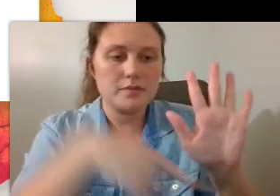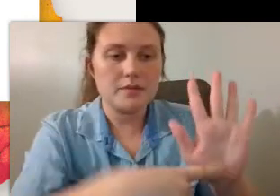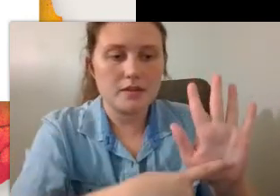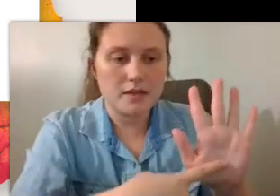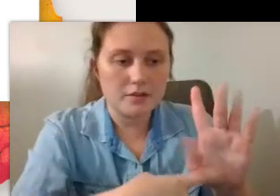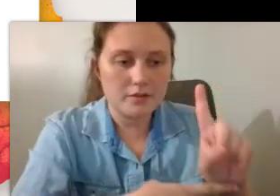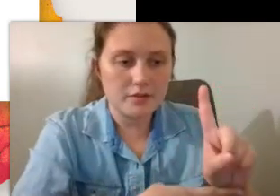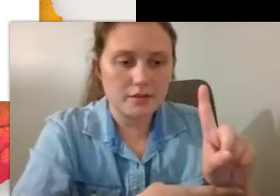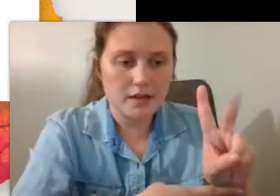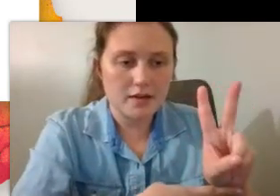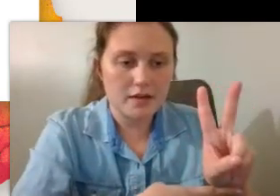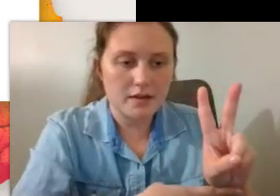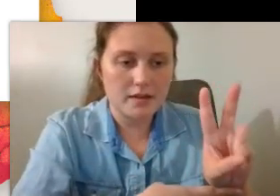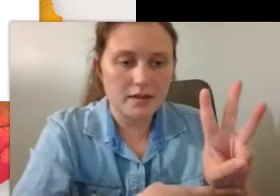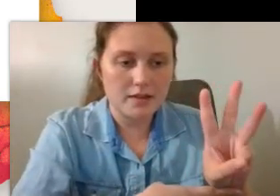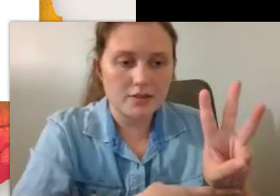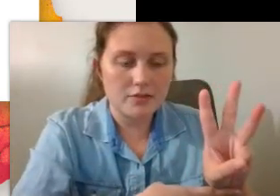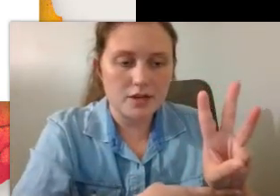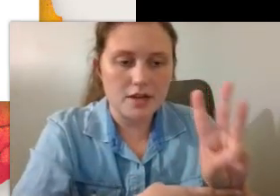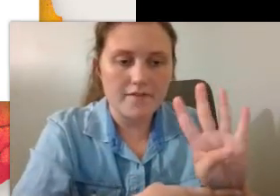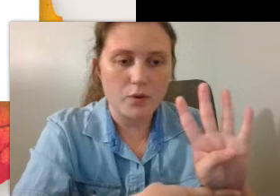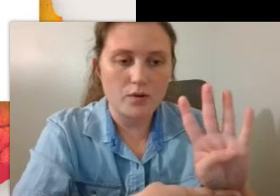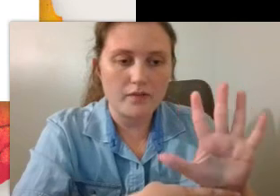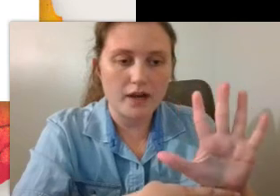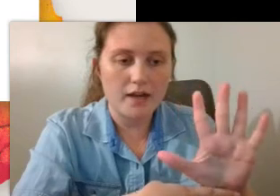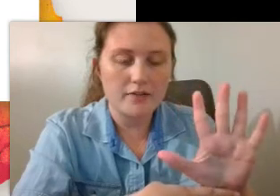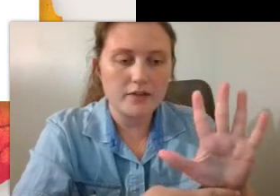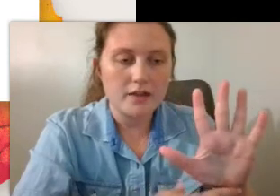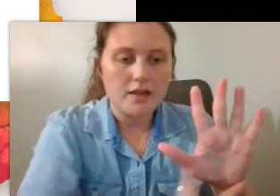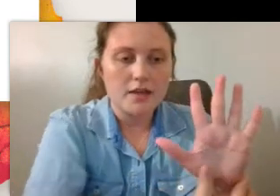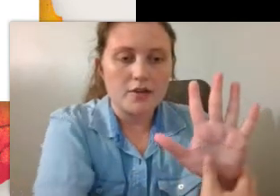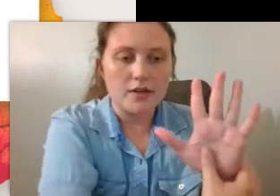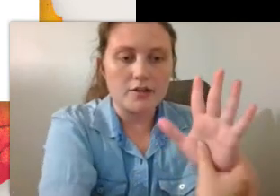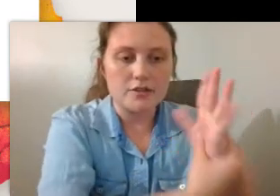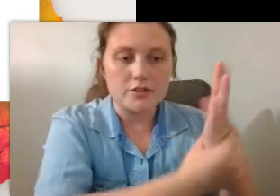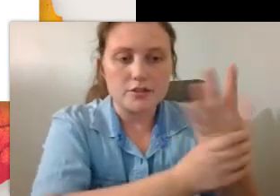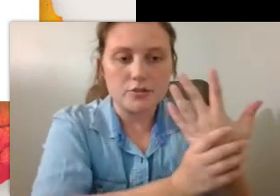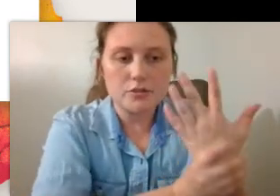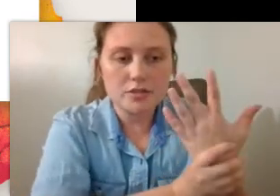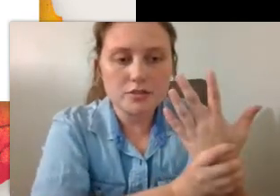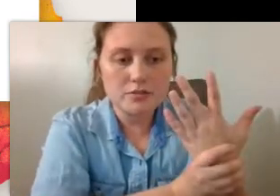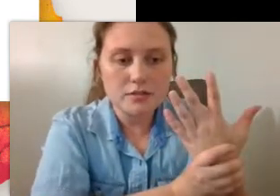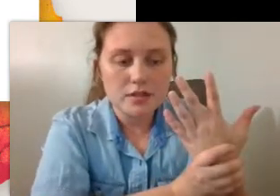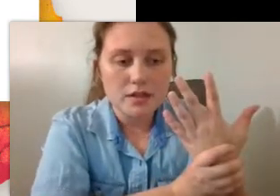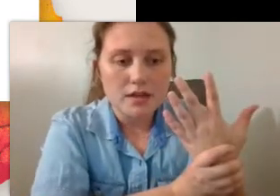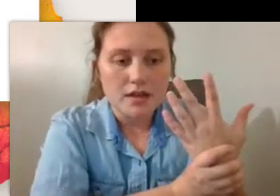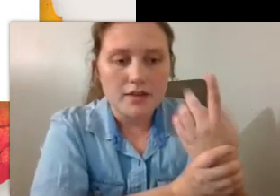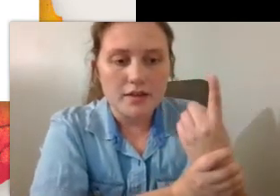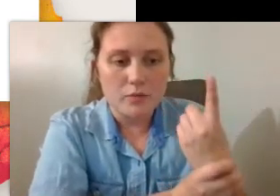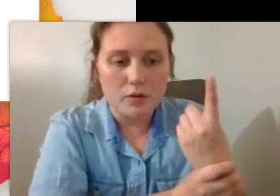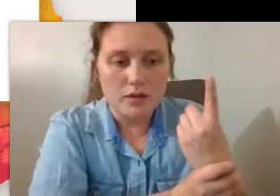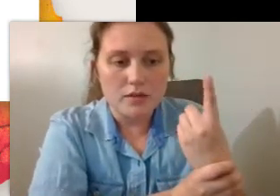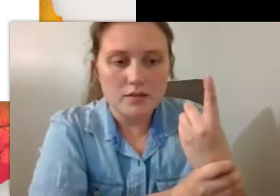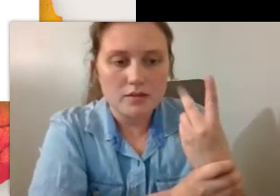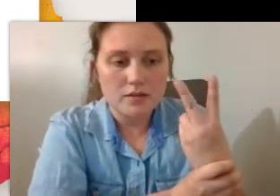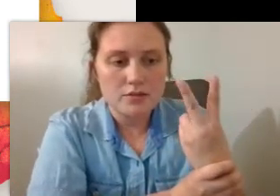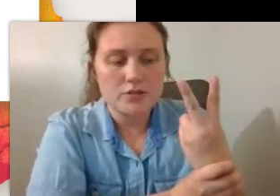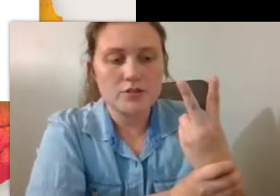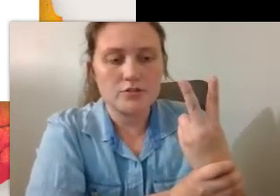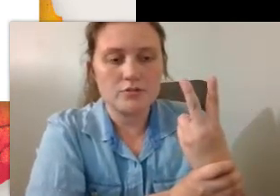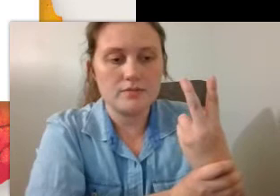So remember, I know we're used to counting like this, 3, 4, 5. Your hands turn towards you, and then